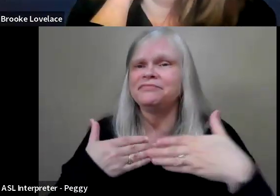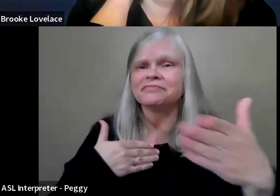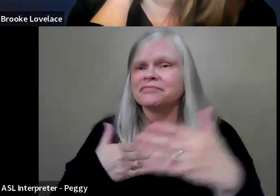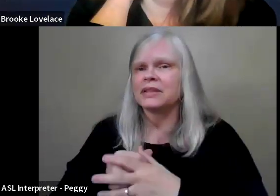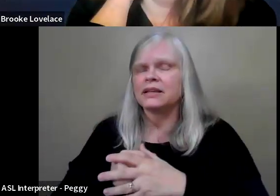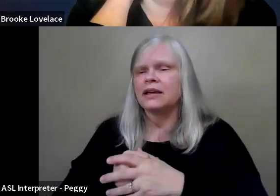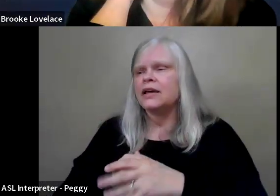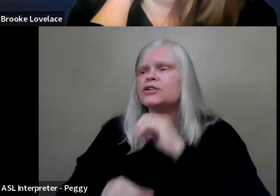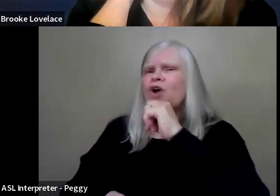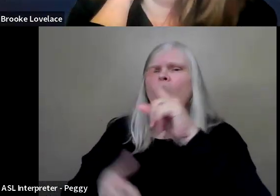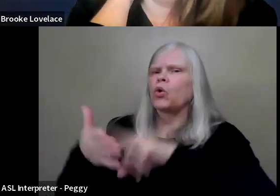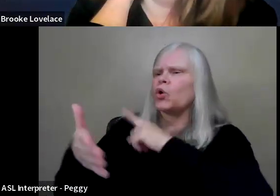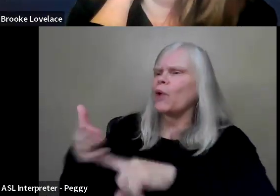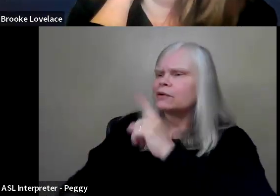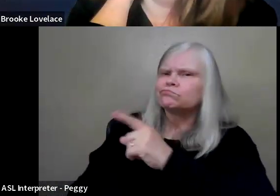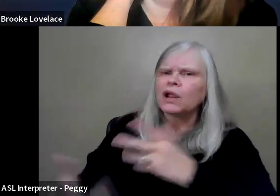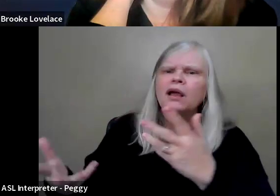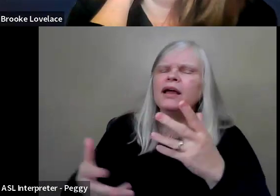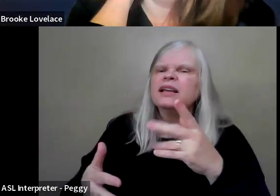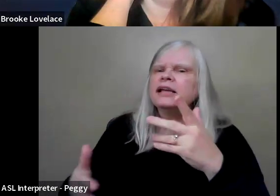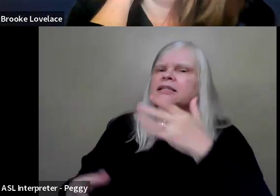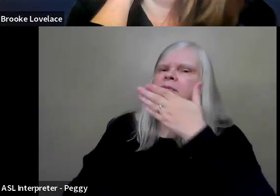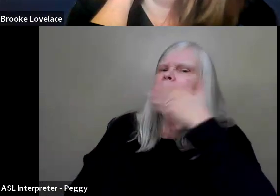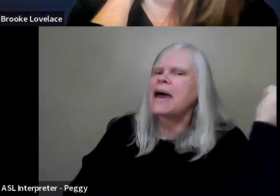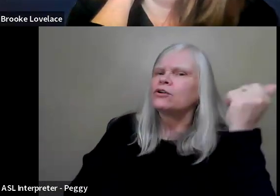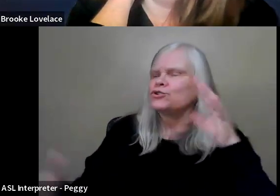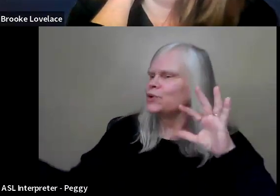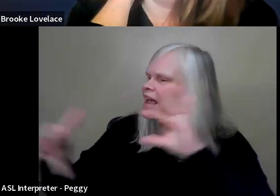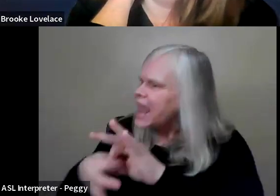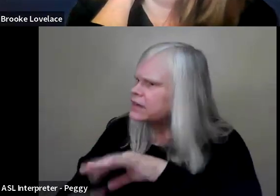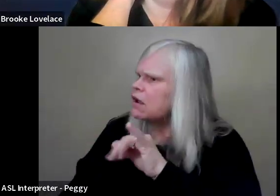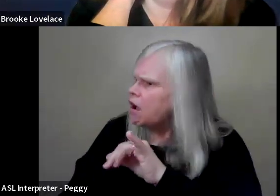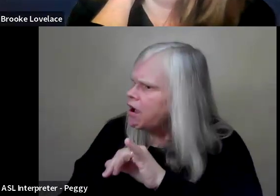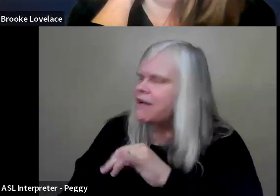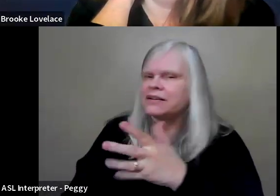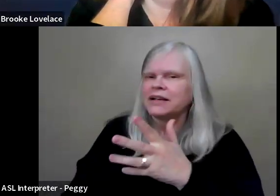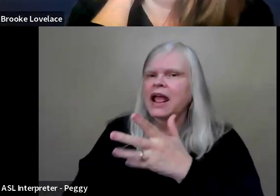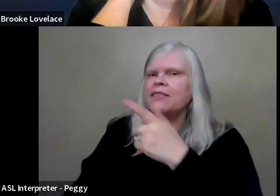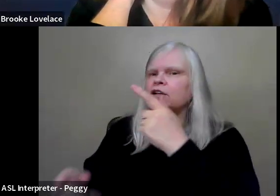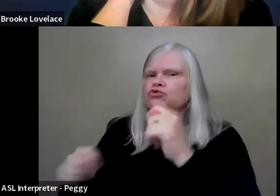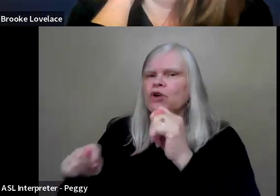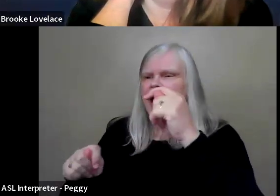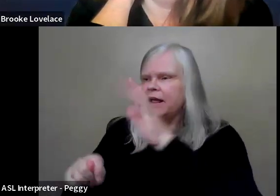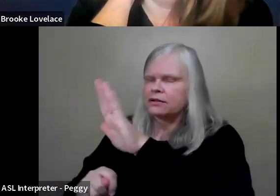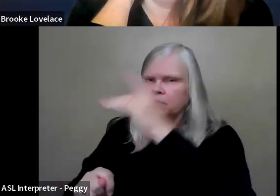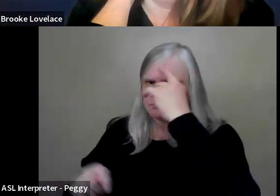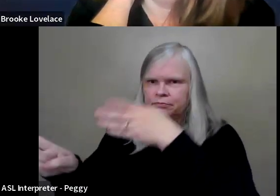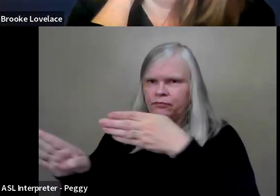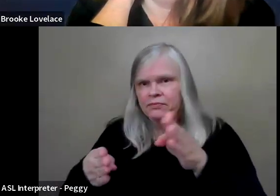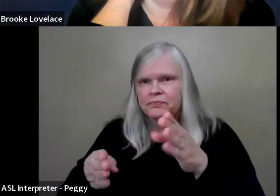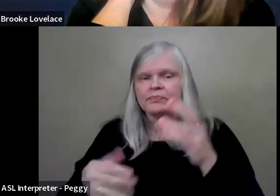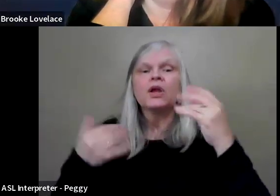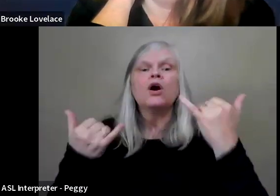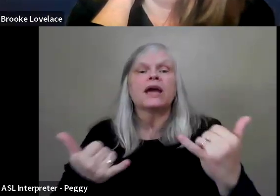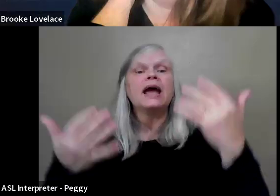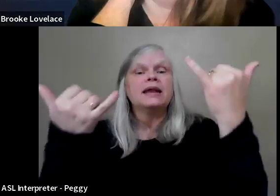best not to correct. It's always better to connect and then redirect if necessary. And then finally, the last